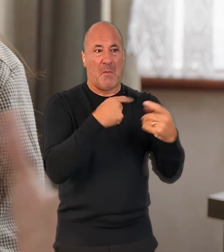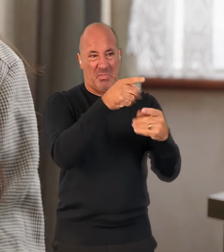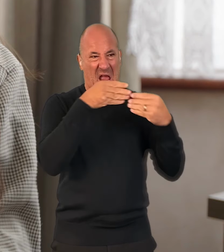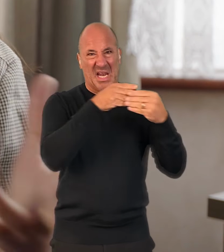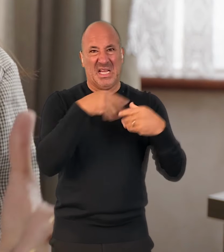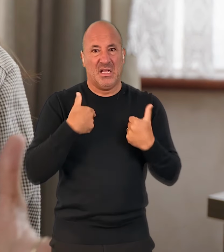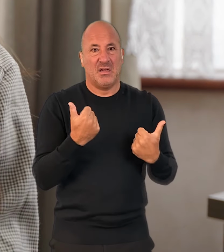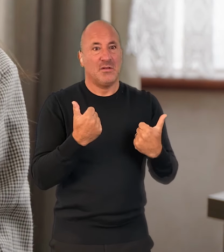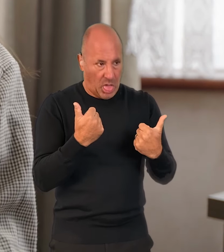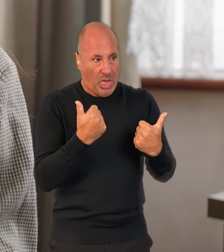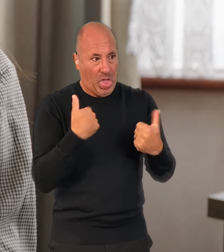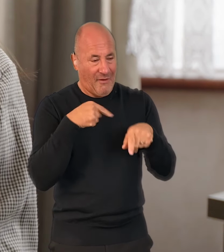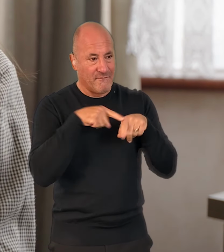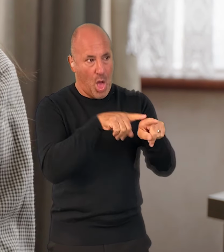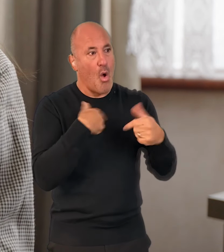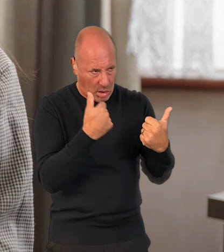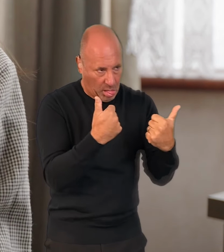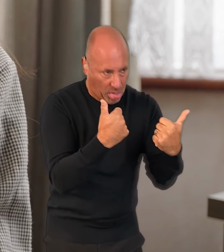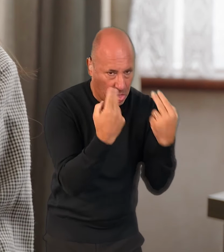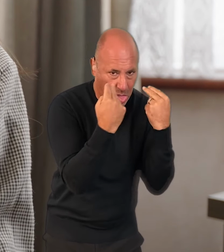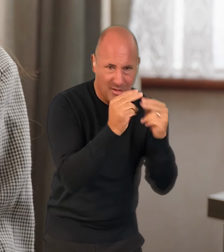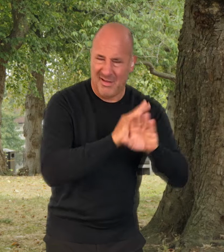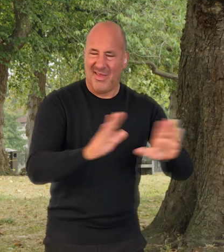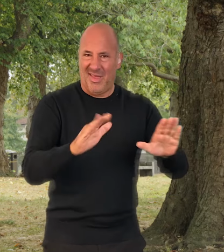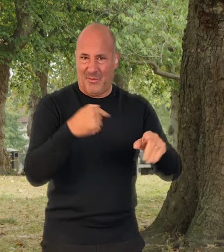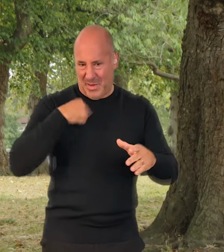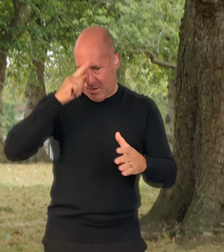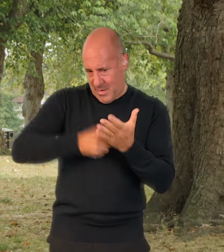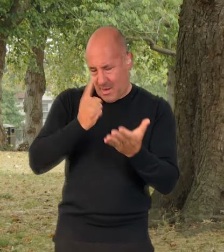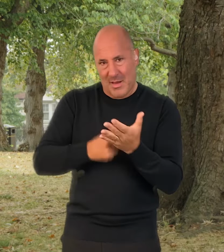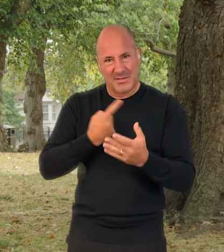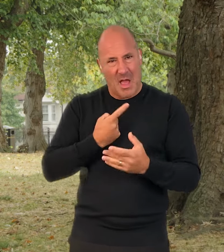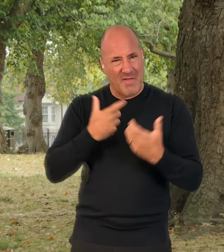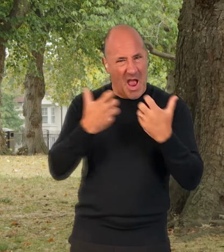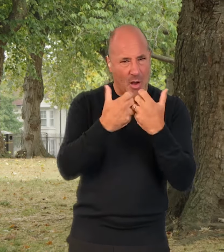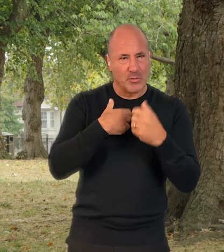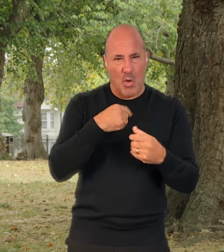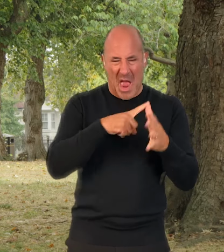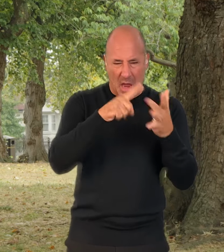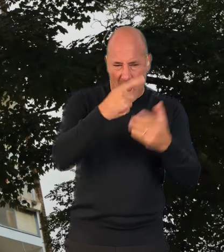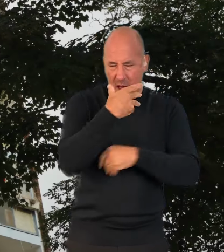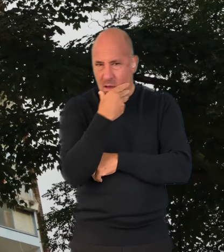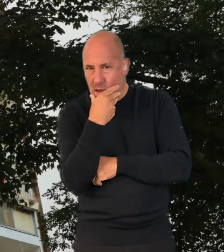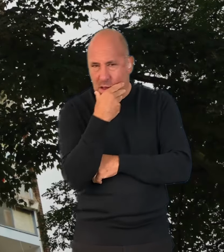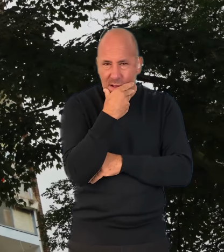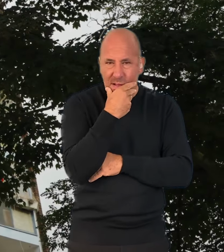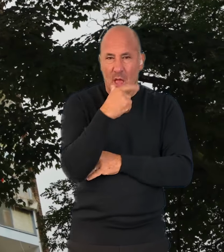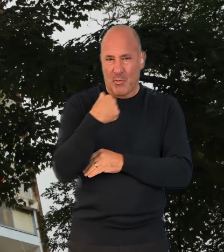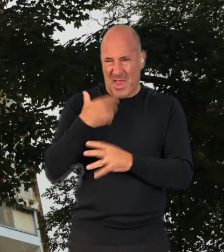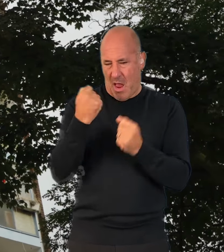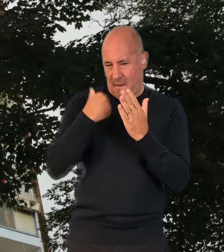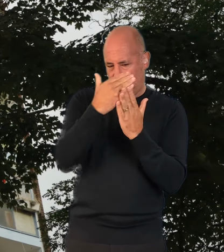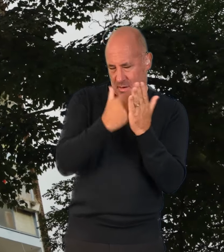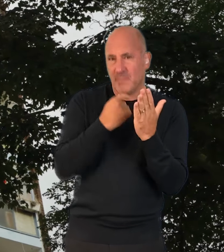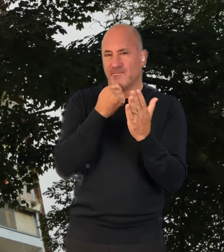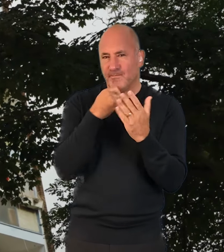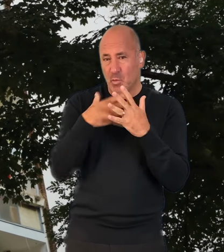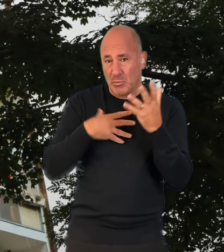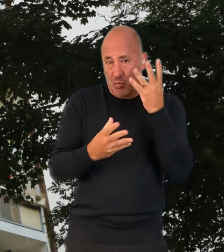huge corporations like Google and so on are just gonna lead the way and then we just follow. So we're giving